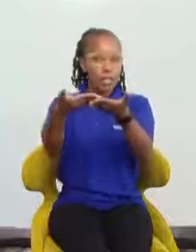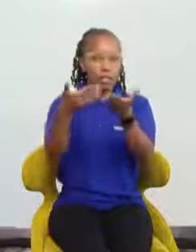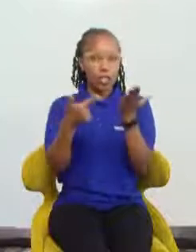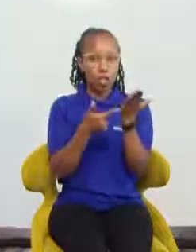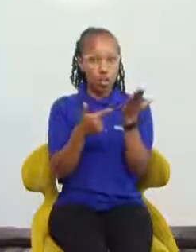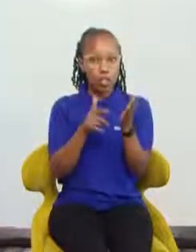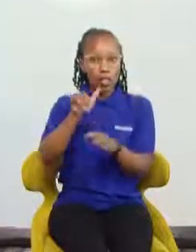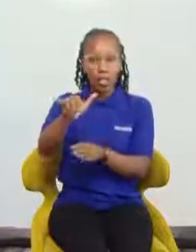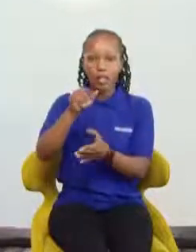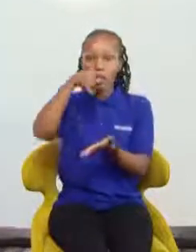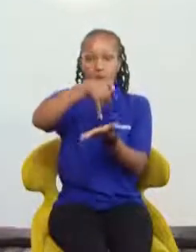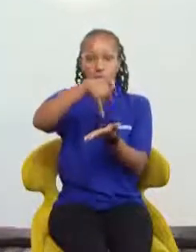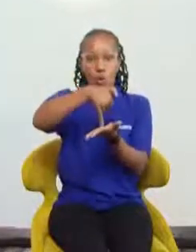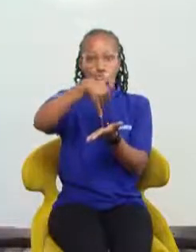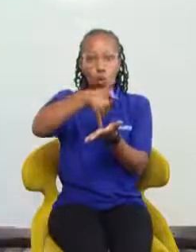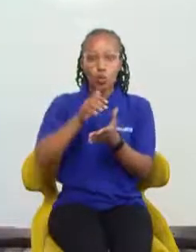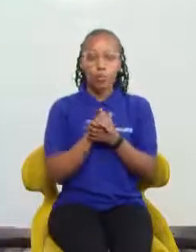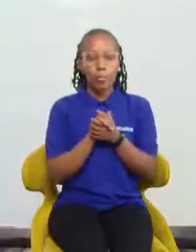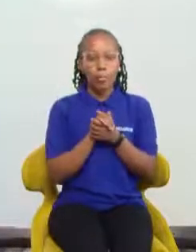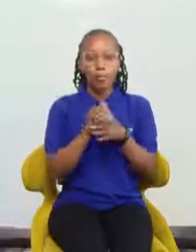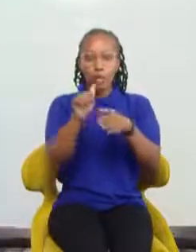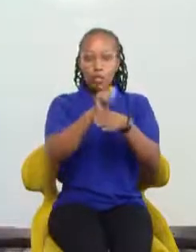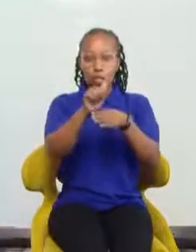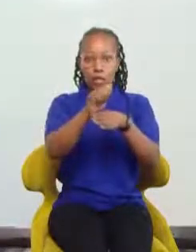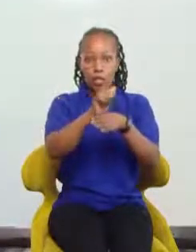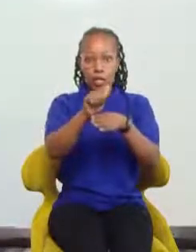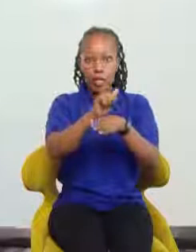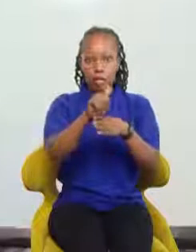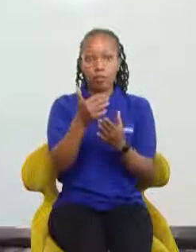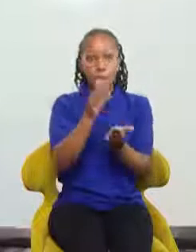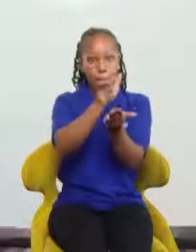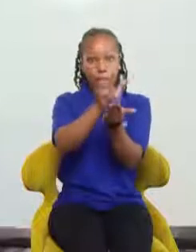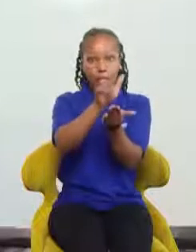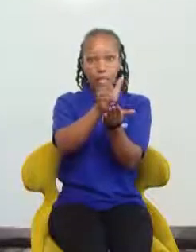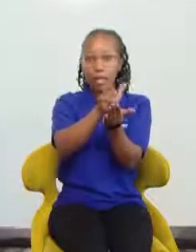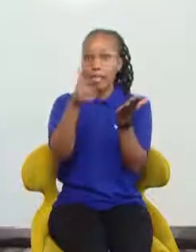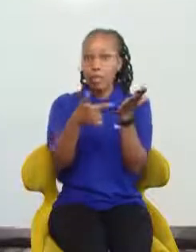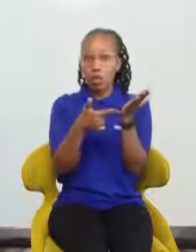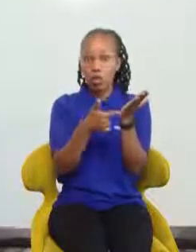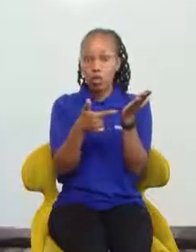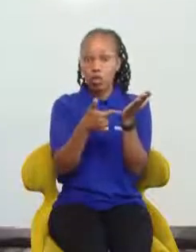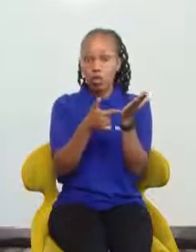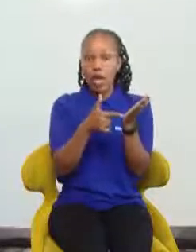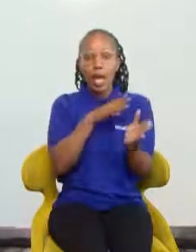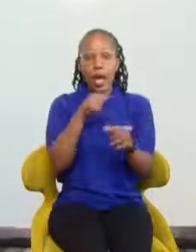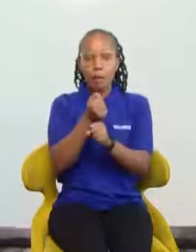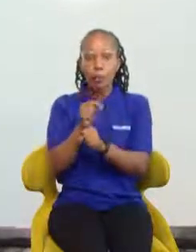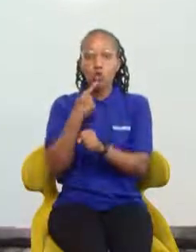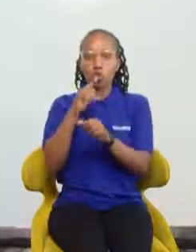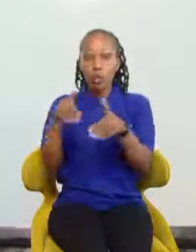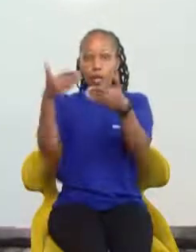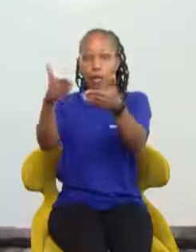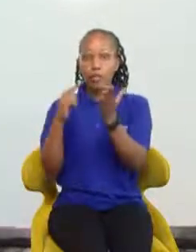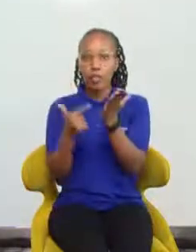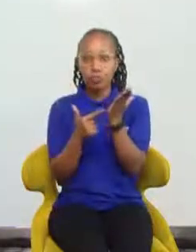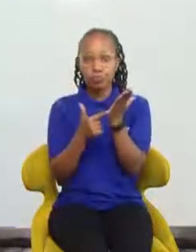that includes services, training, maintaining the technology, and ensuring people can get the technology. So